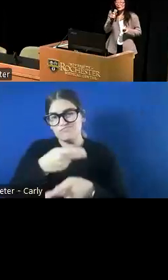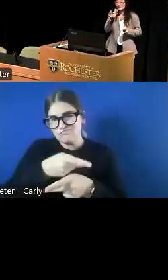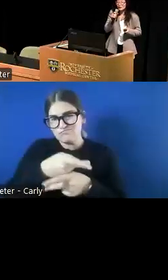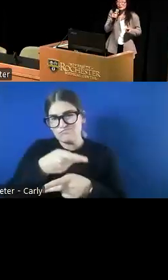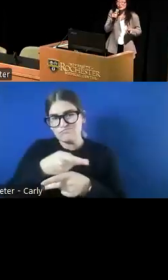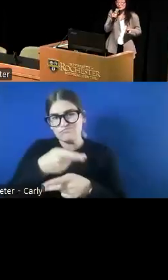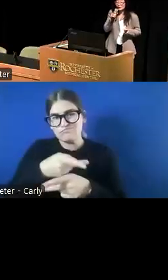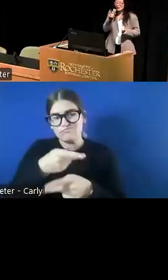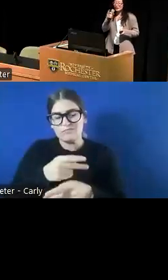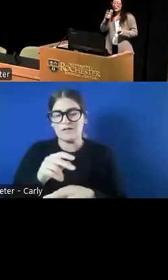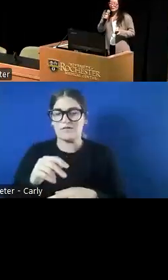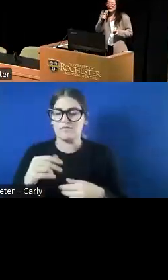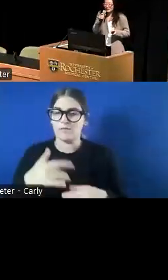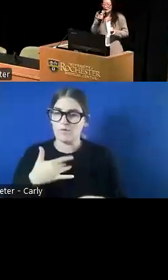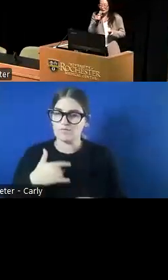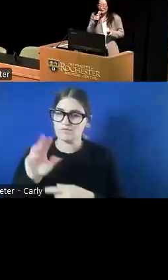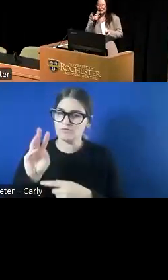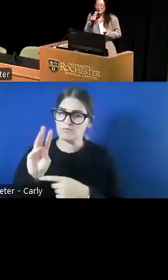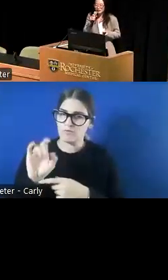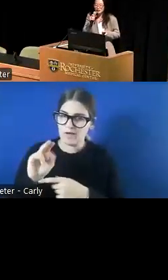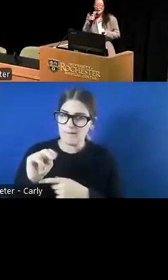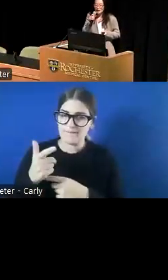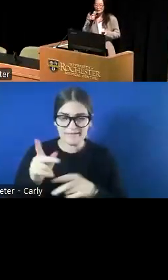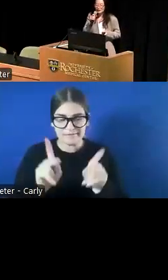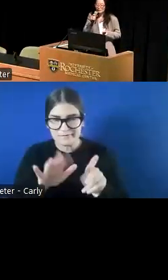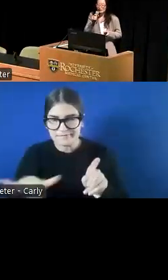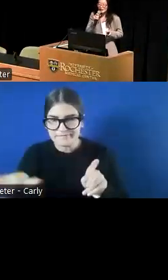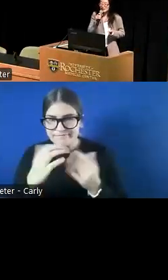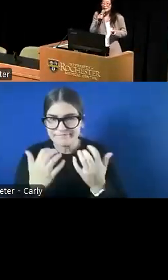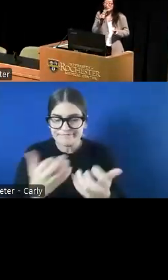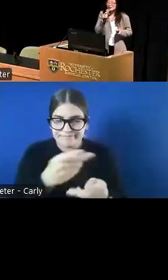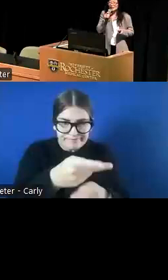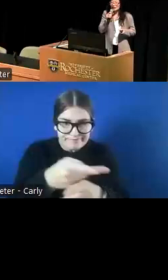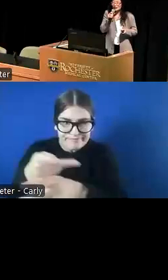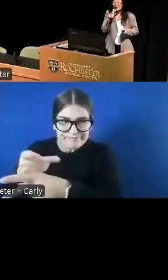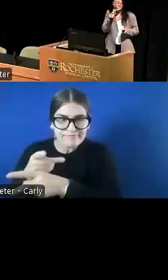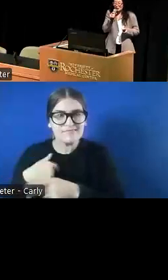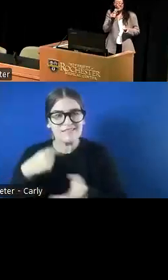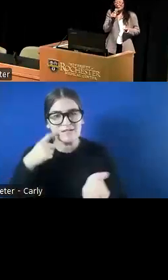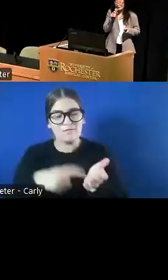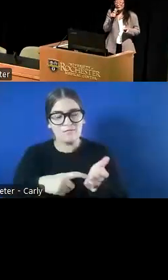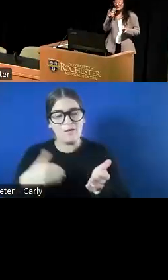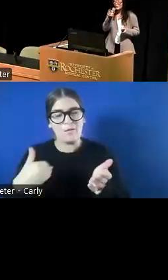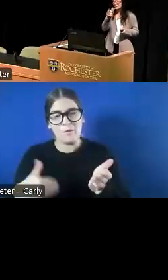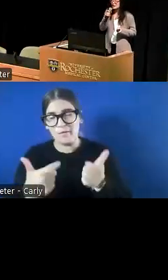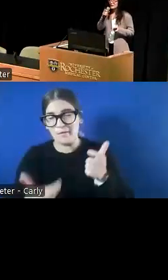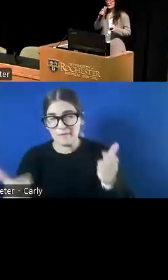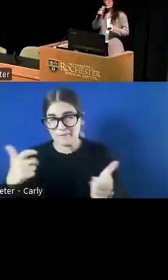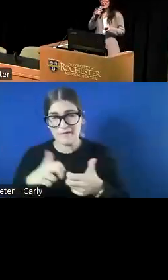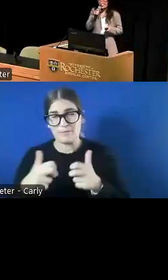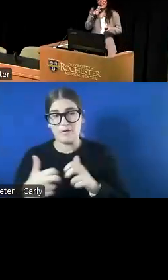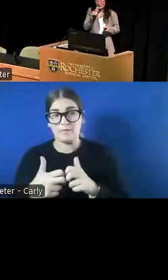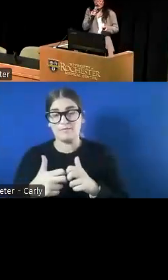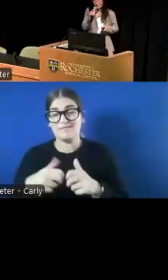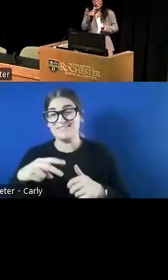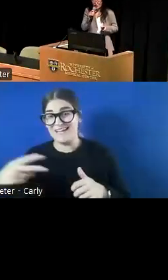the well-being, emotional well-being of their congregation members. And they recognize that it is the second greatest problem within the church, second only